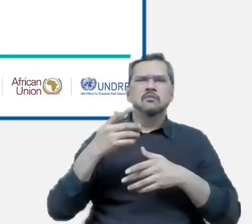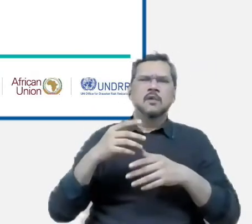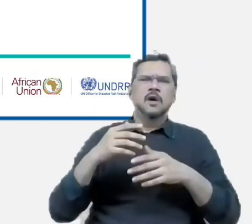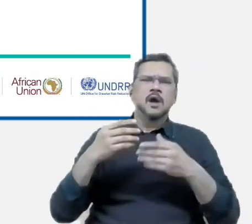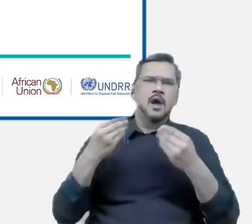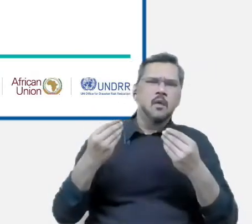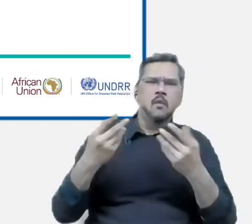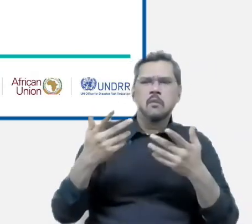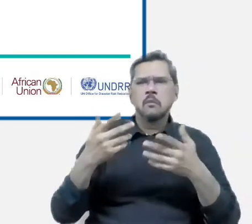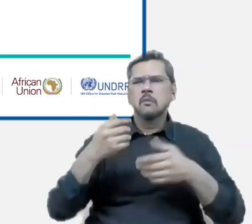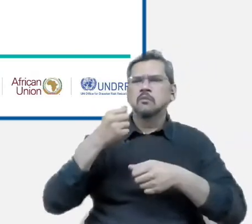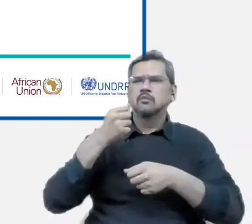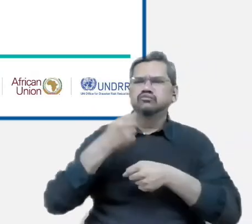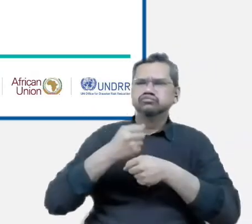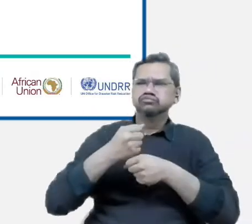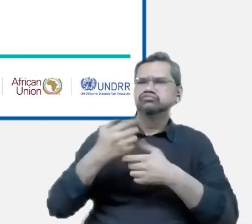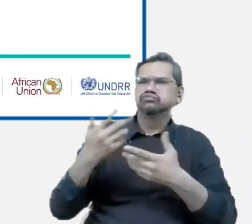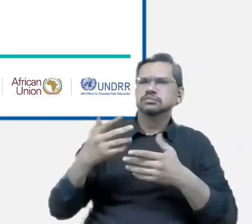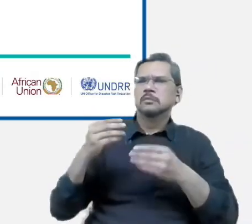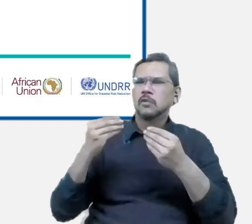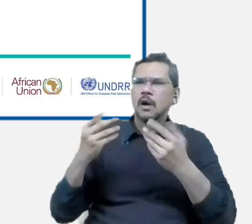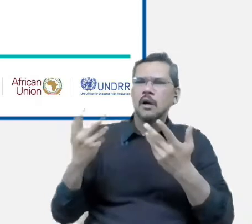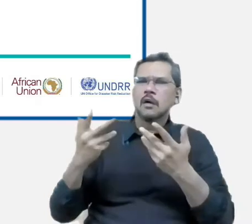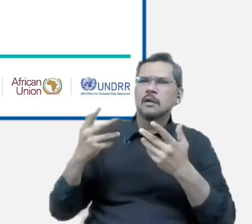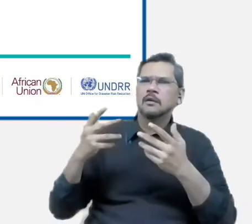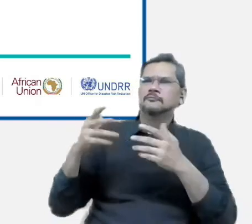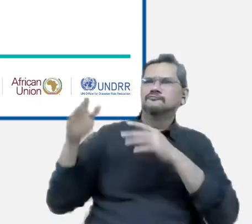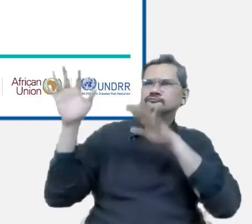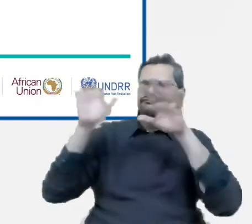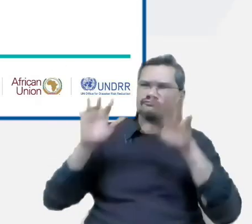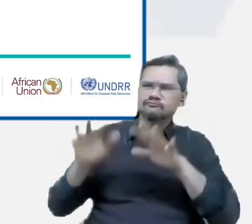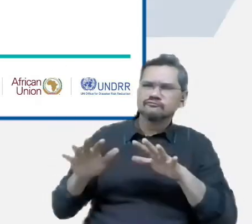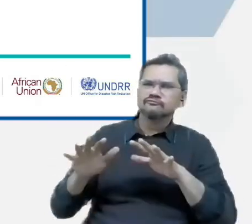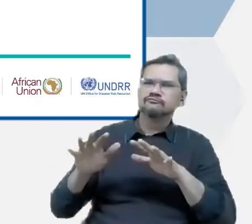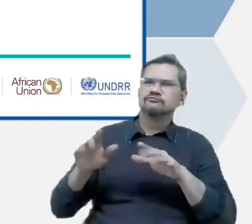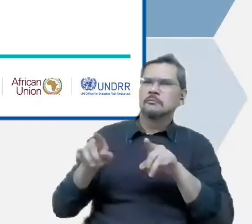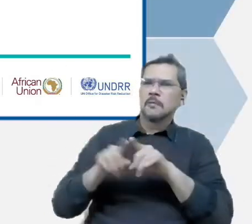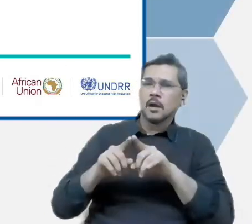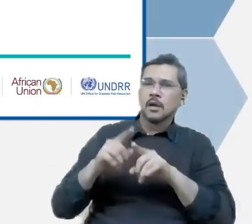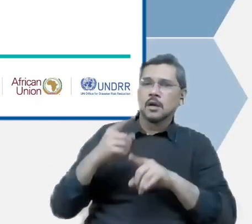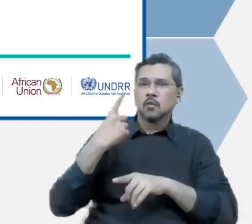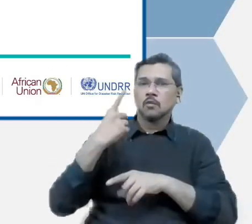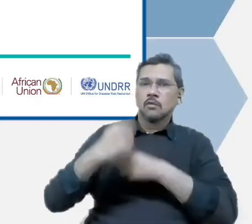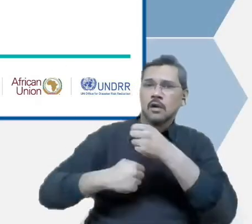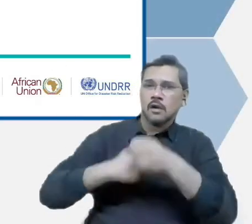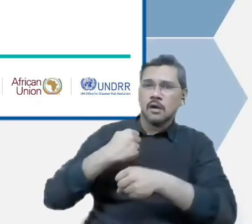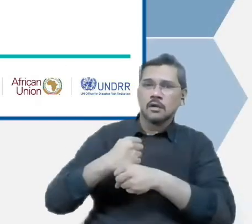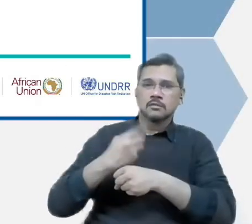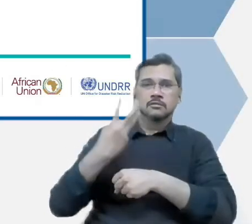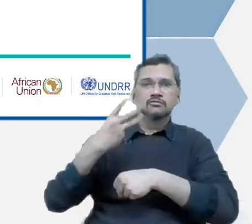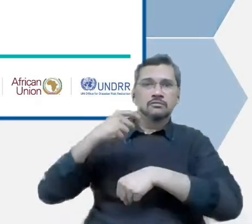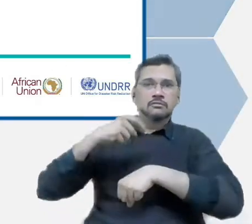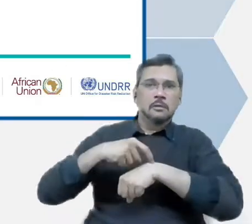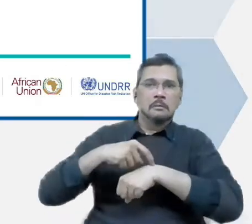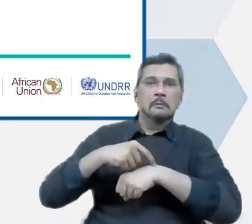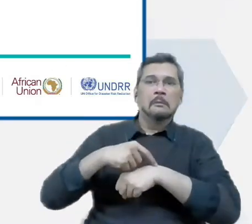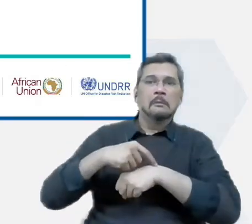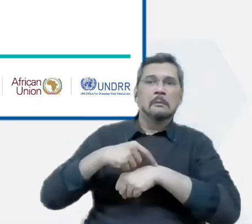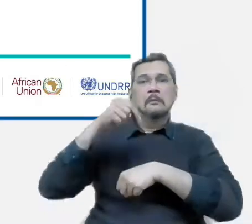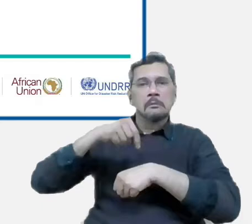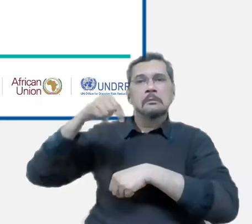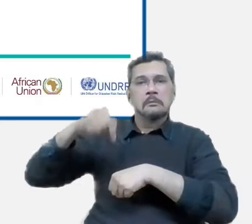a year, and also providing advisories. As the previous speaker said, everyone don't understand the maps and the forecast and so on,